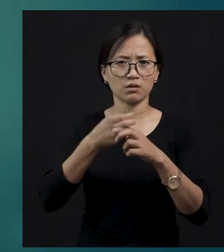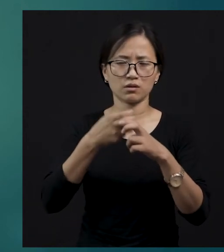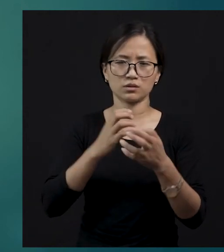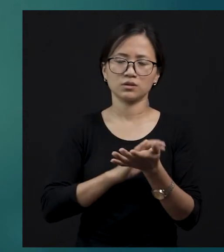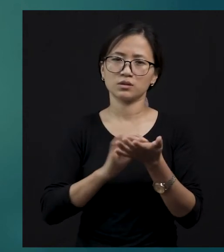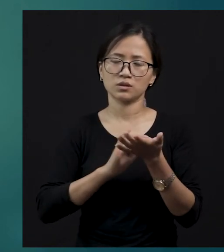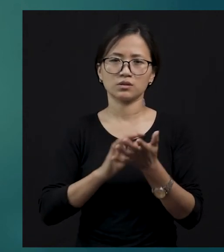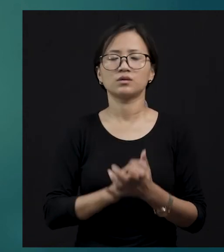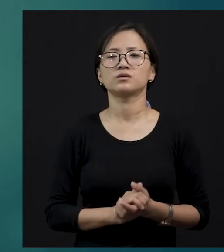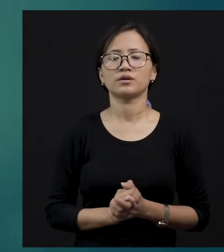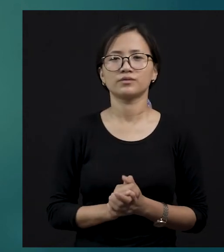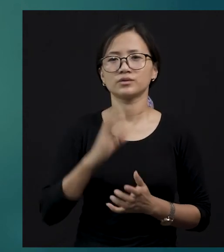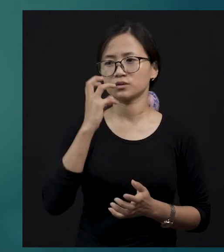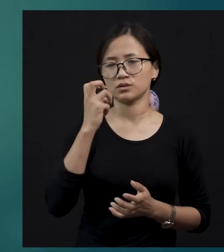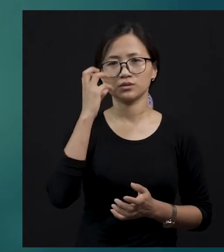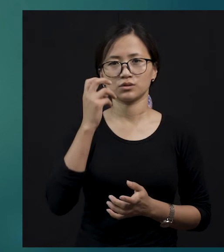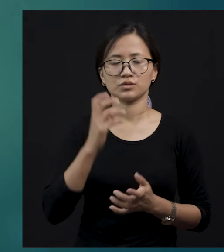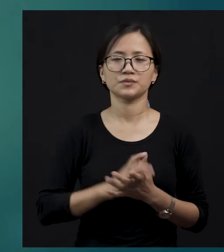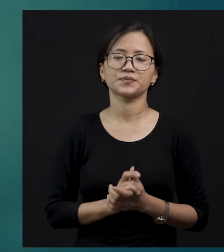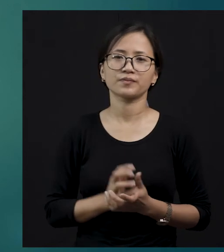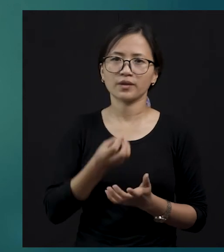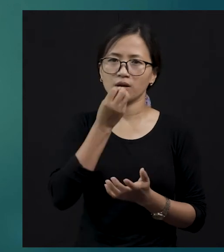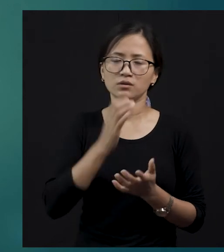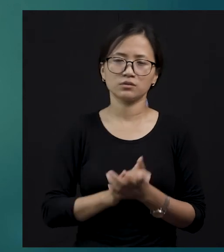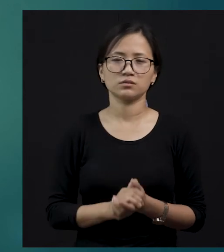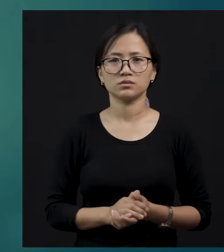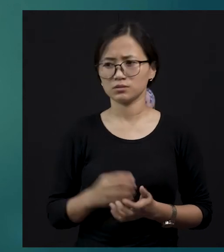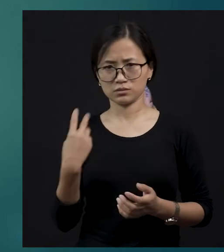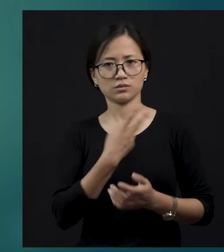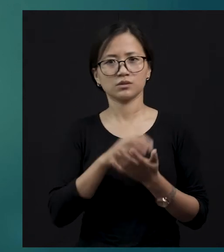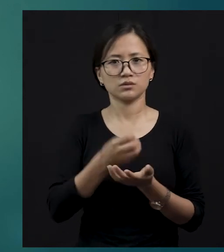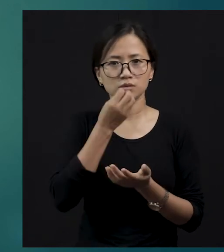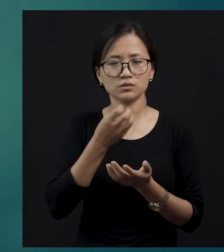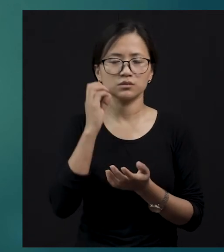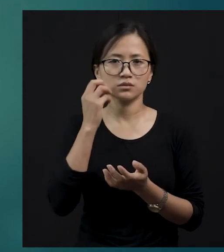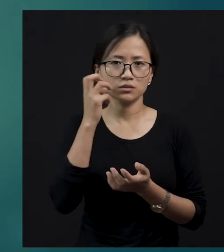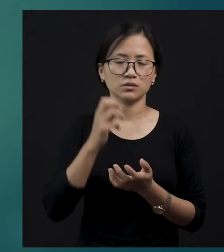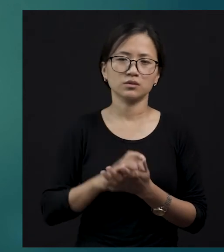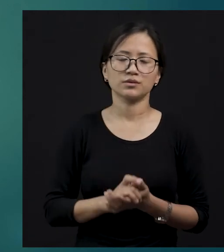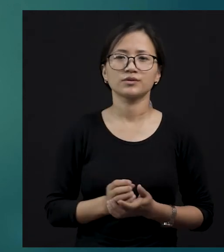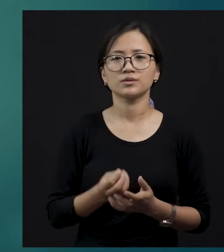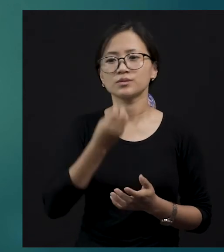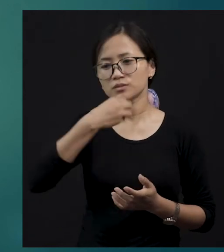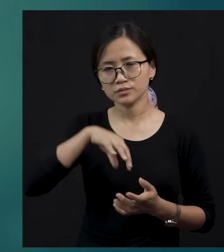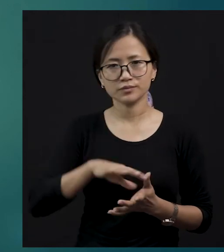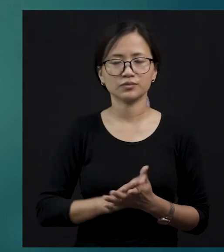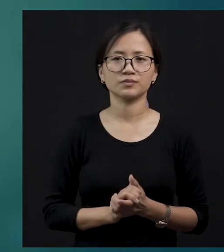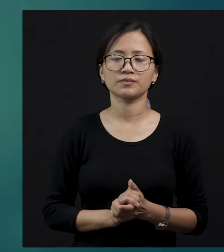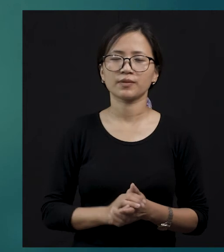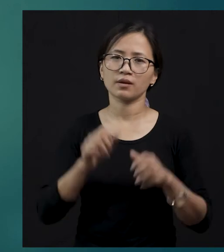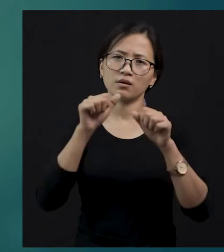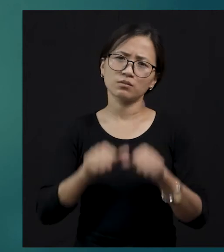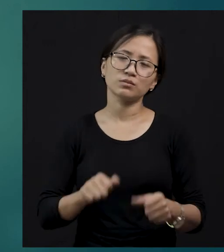chew, okay? You know what is chewing, right? We chew our food before swallowing it. And so the camel will just be able